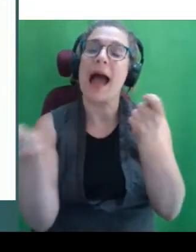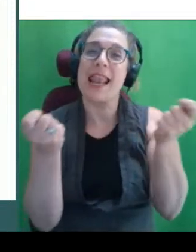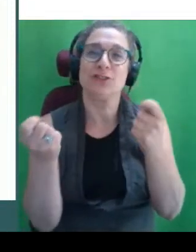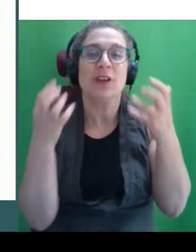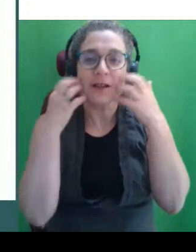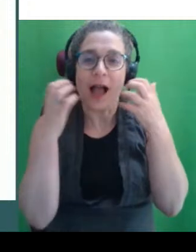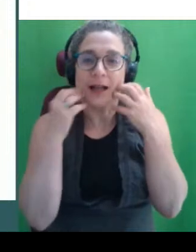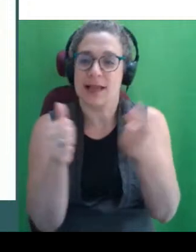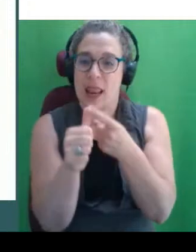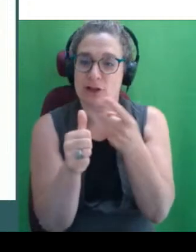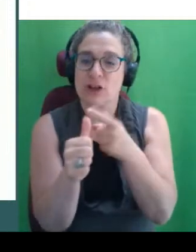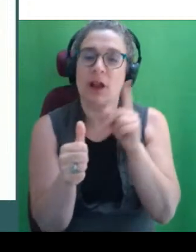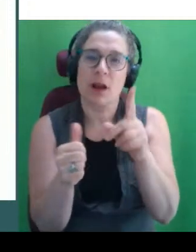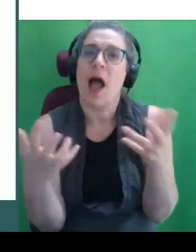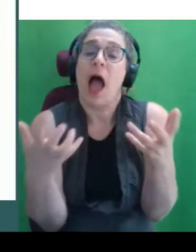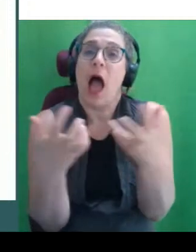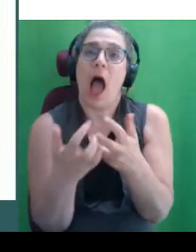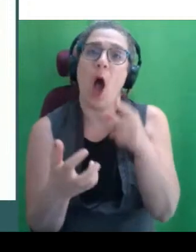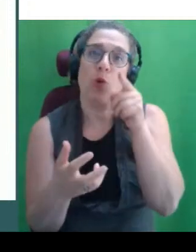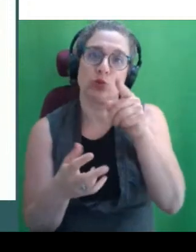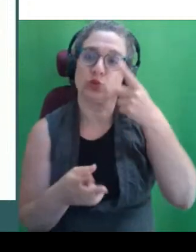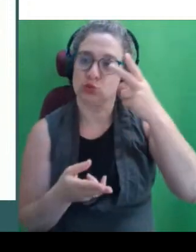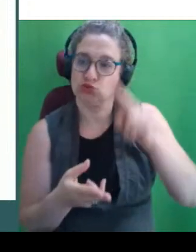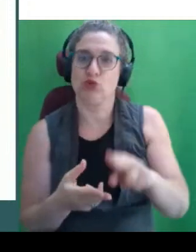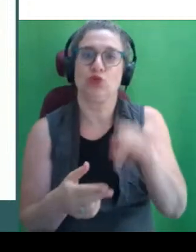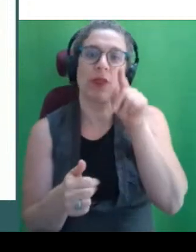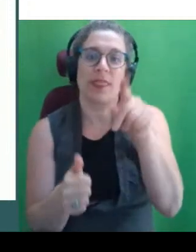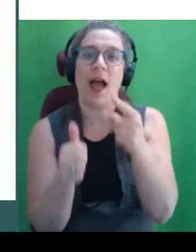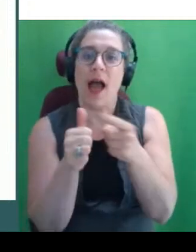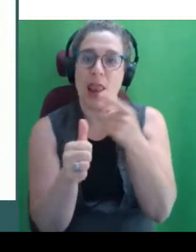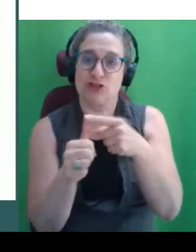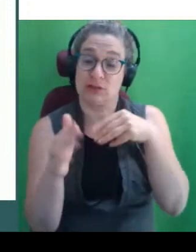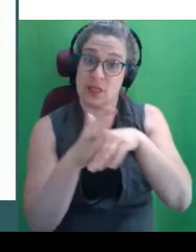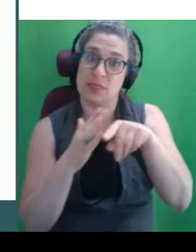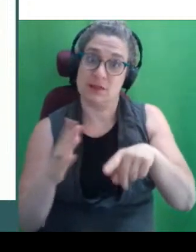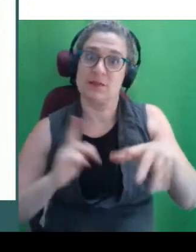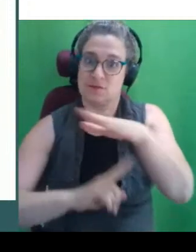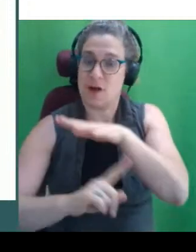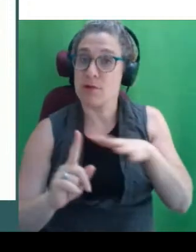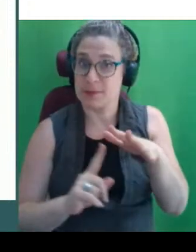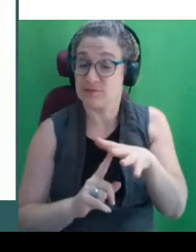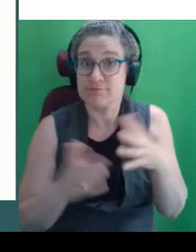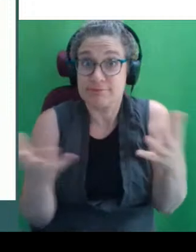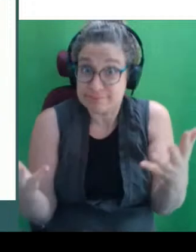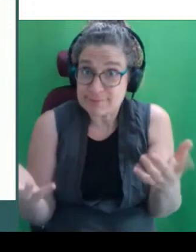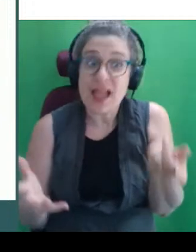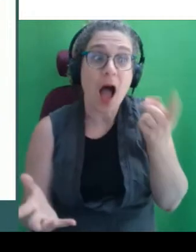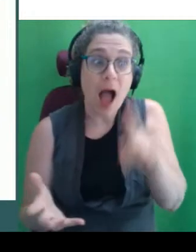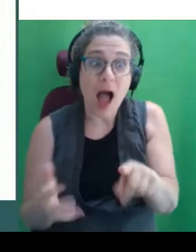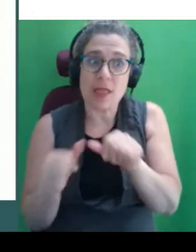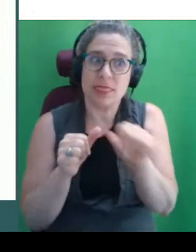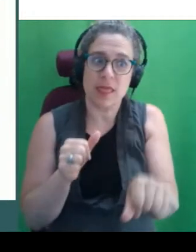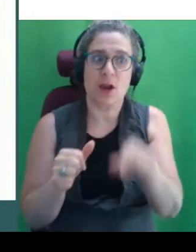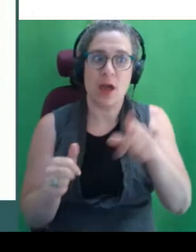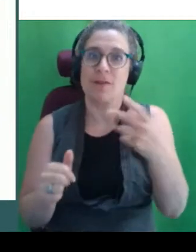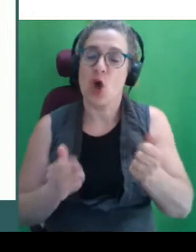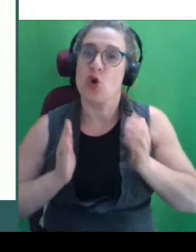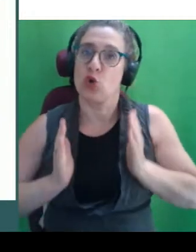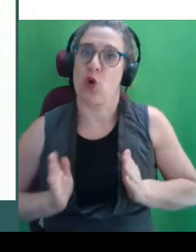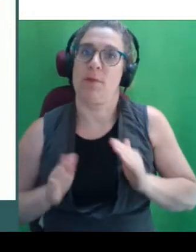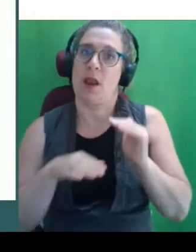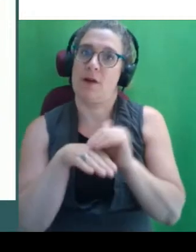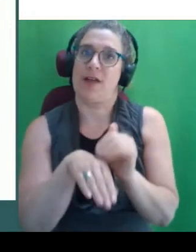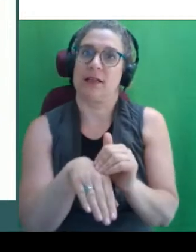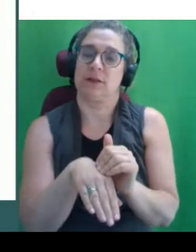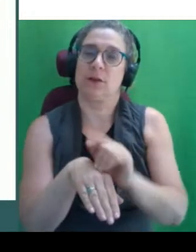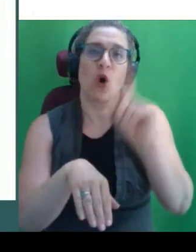can actually reduce the allergen in the environment. And then there's the human effect, the effect of the symptoms on the